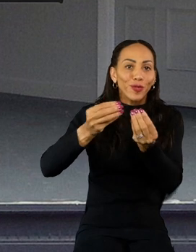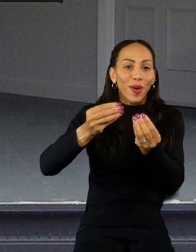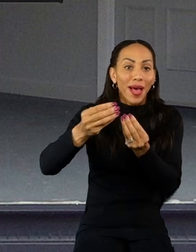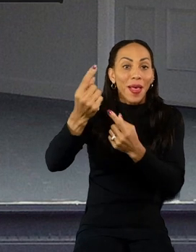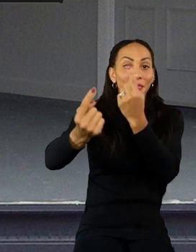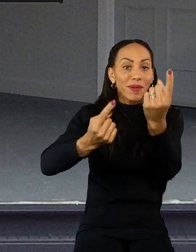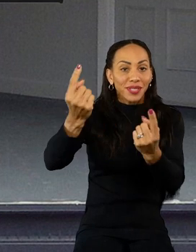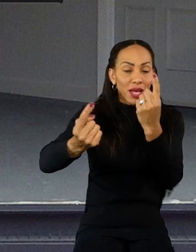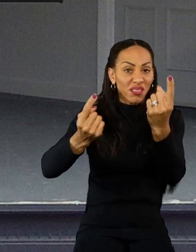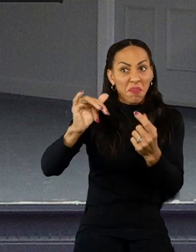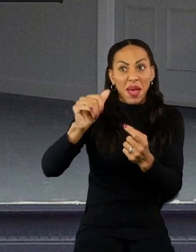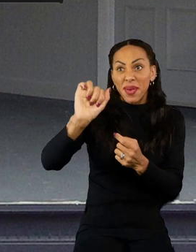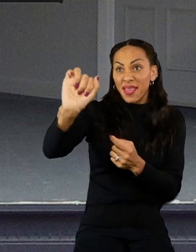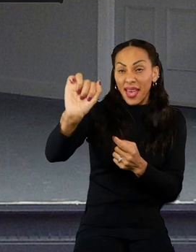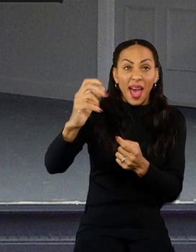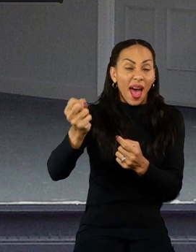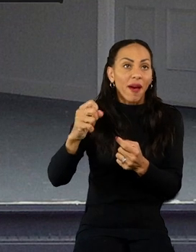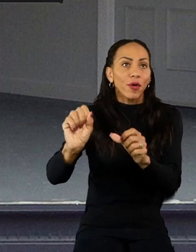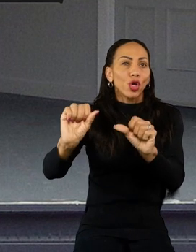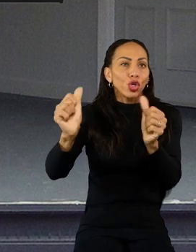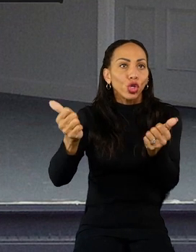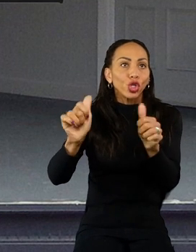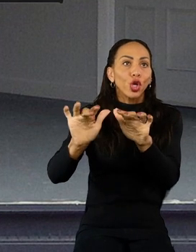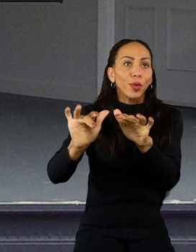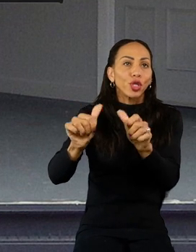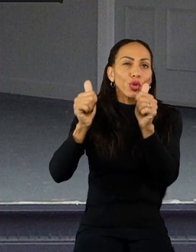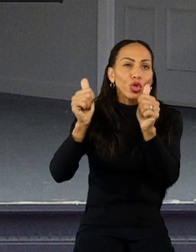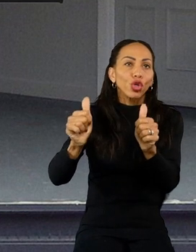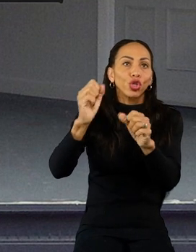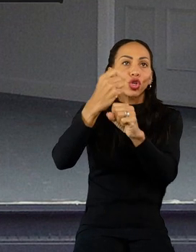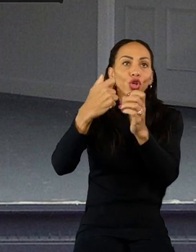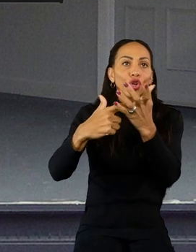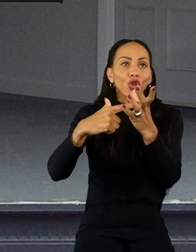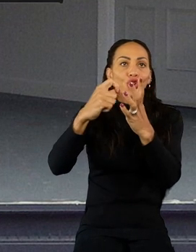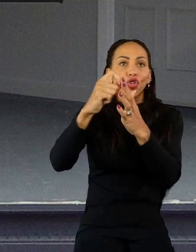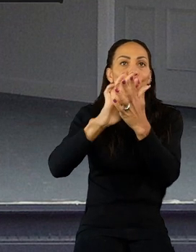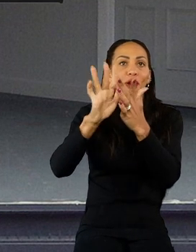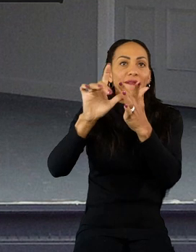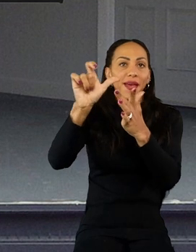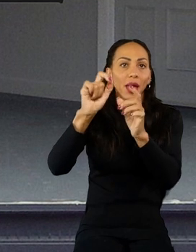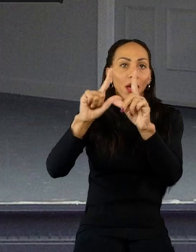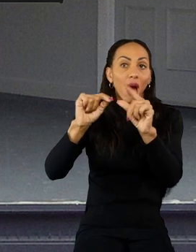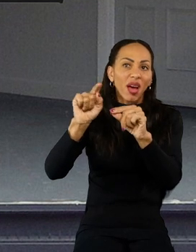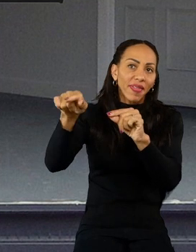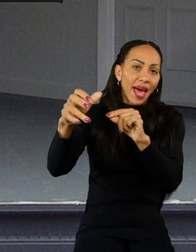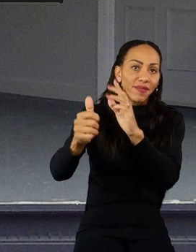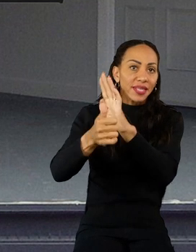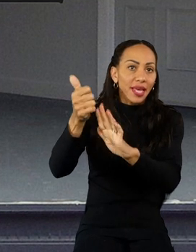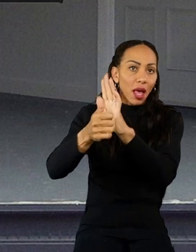themselves or played around with it and started to play around with it themselves. They know that you have a computer with a good graphics